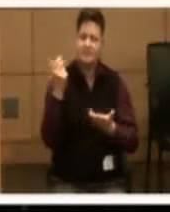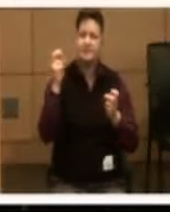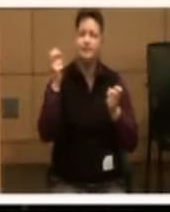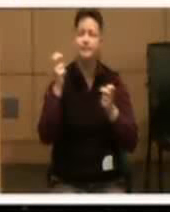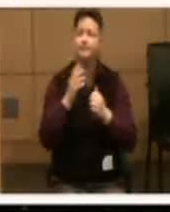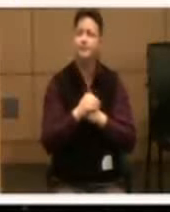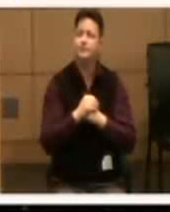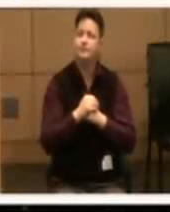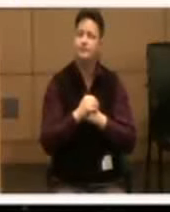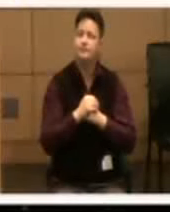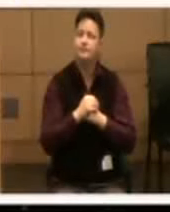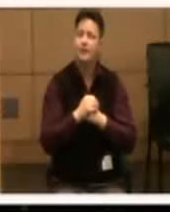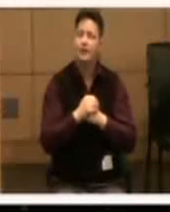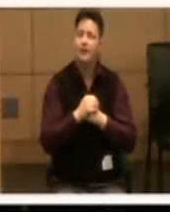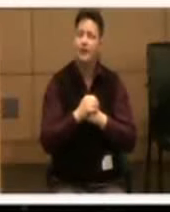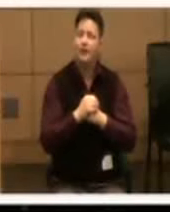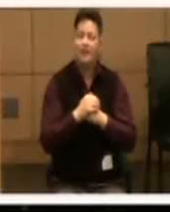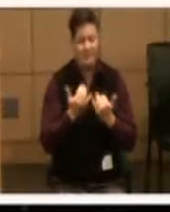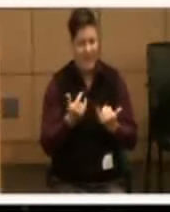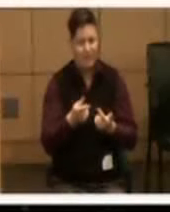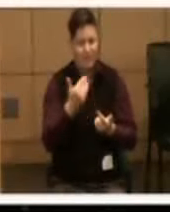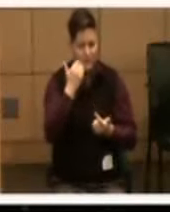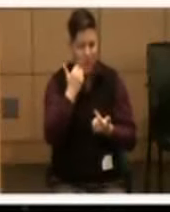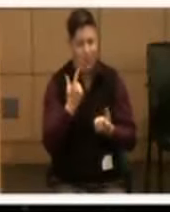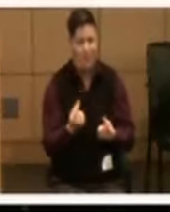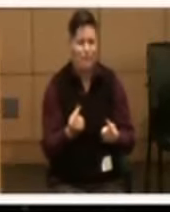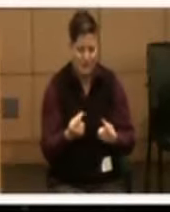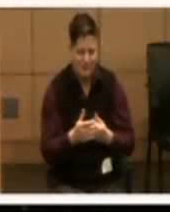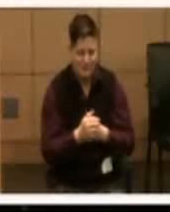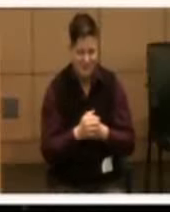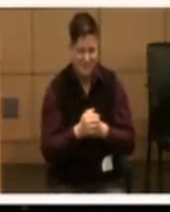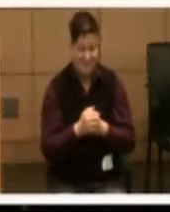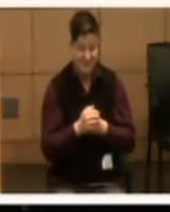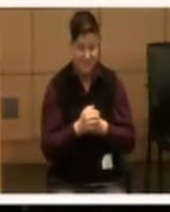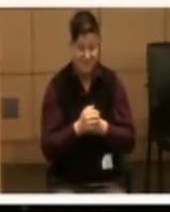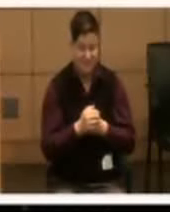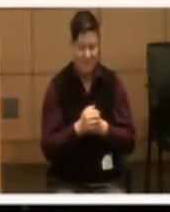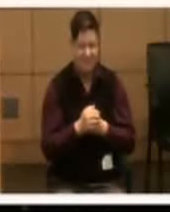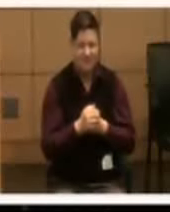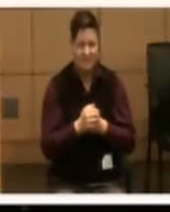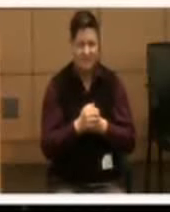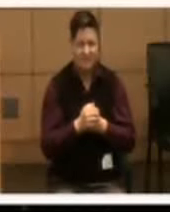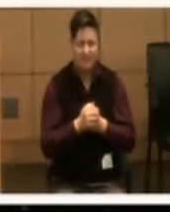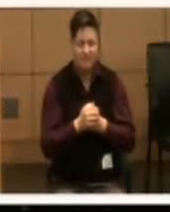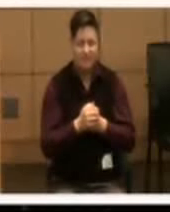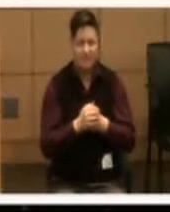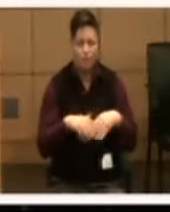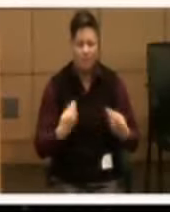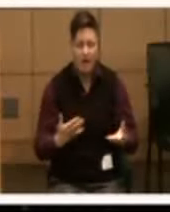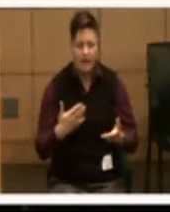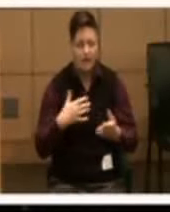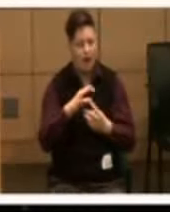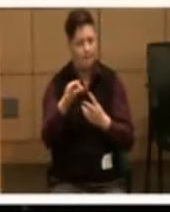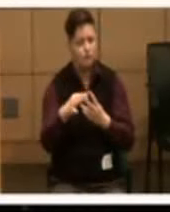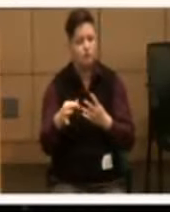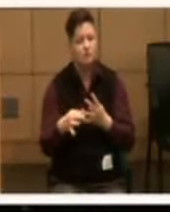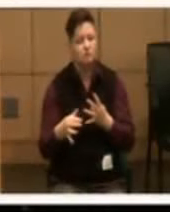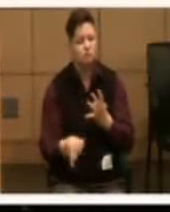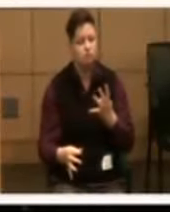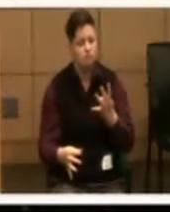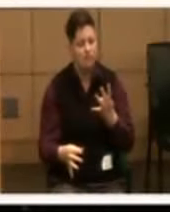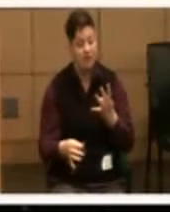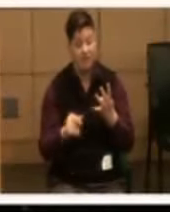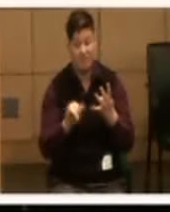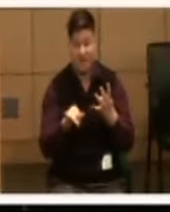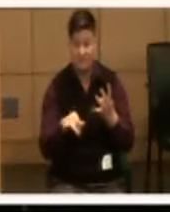the best knowledge you know about what to do in these cases and providing options. I think that's huge. And that's a huge, you